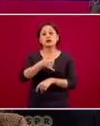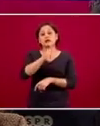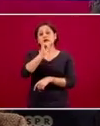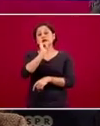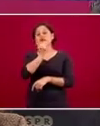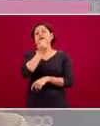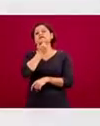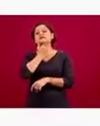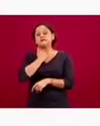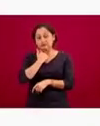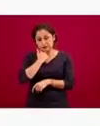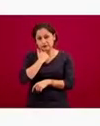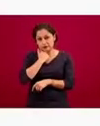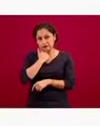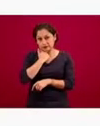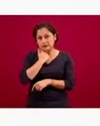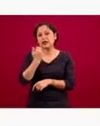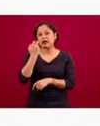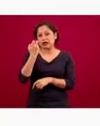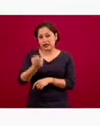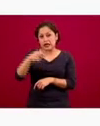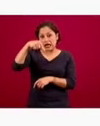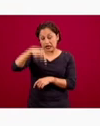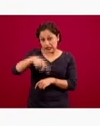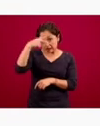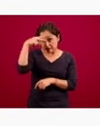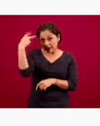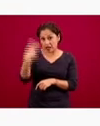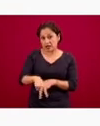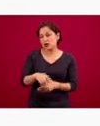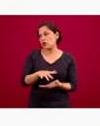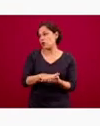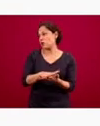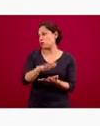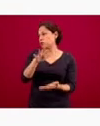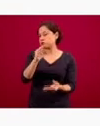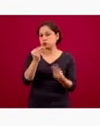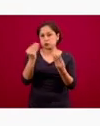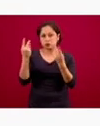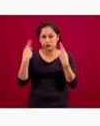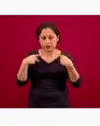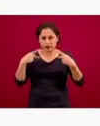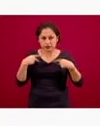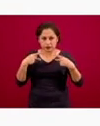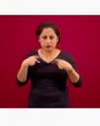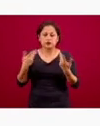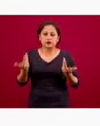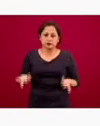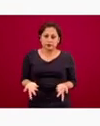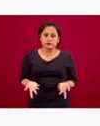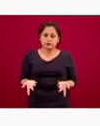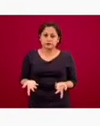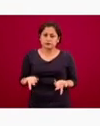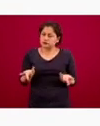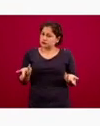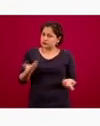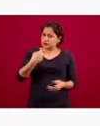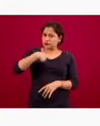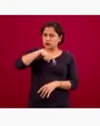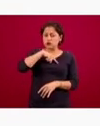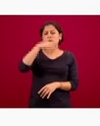could add an additional risk to your health. And finally,